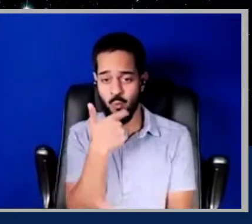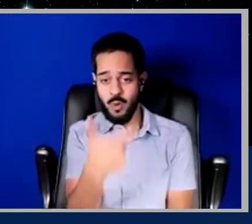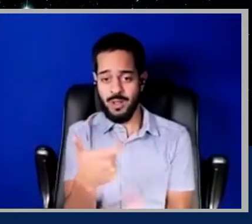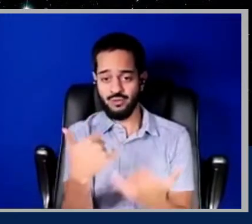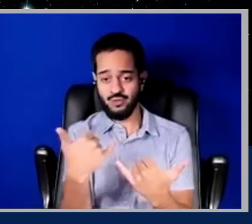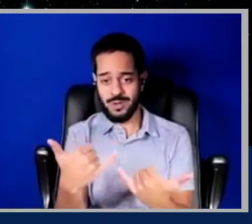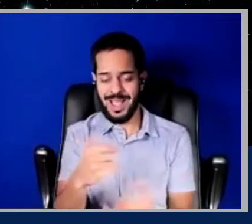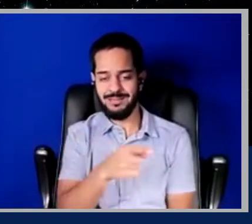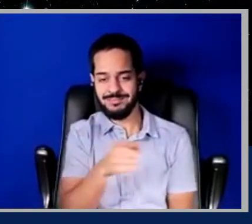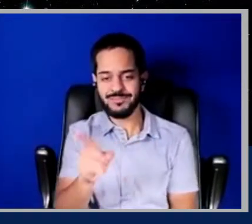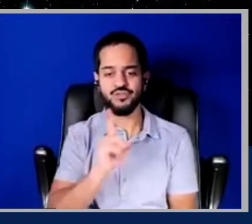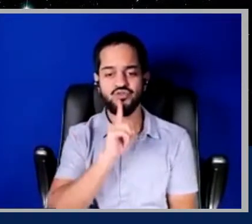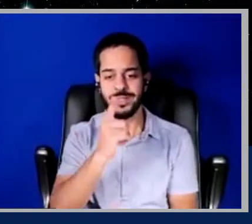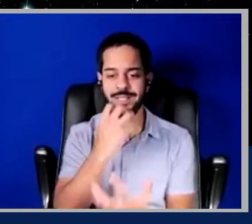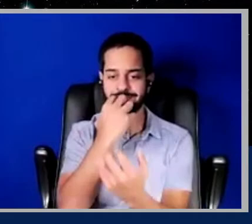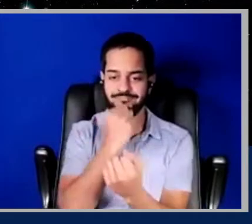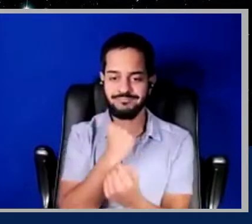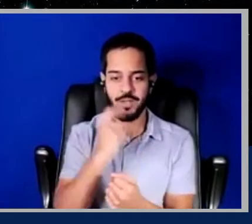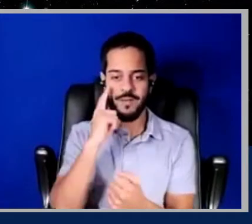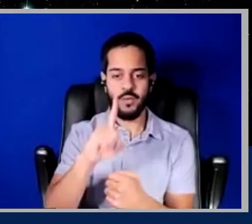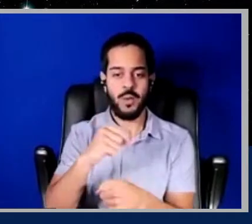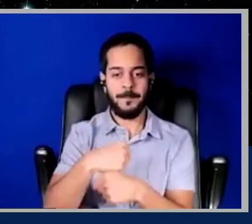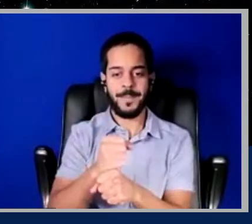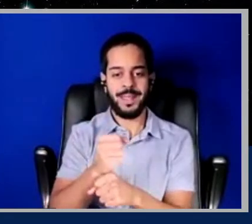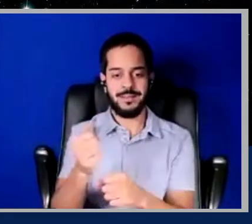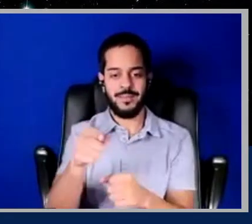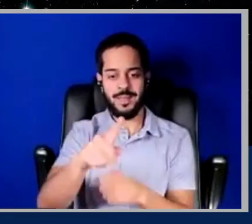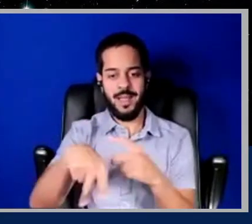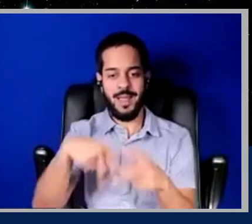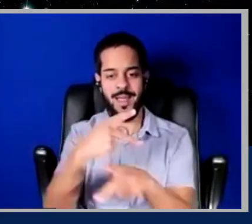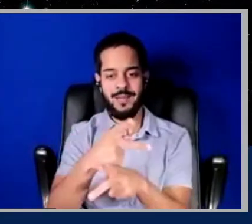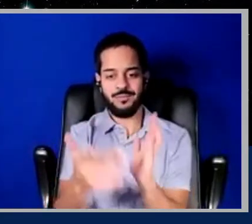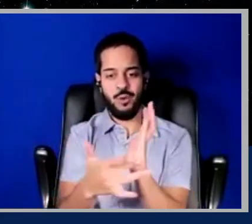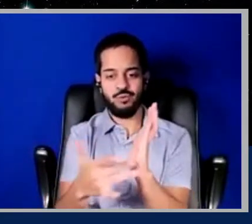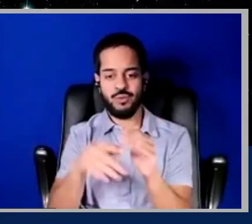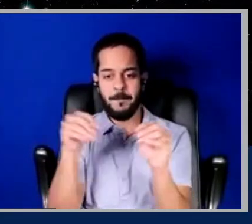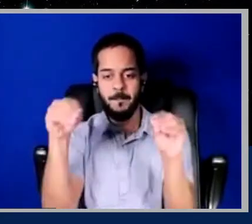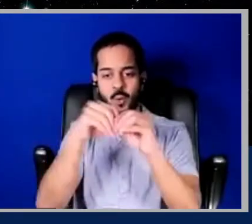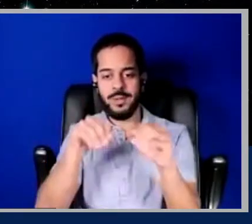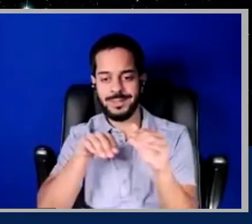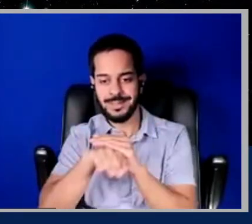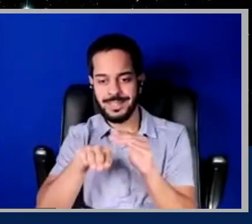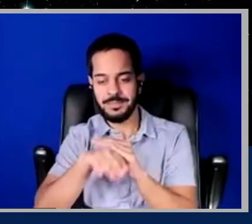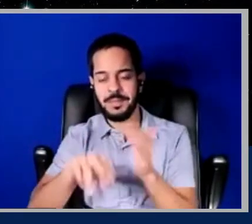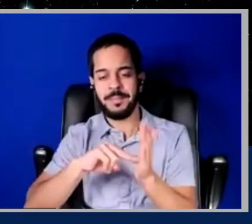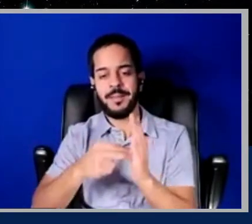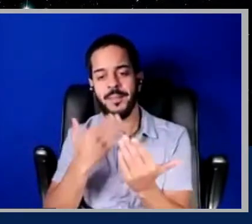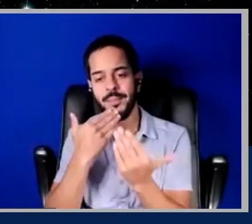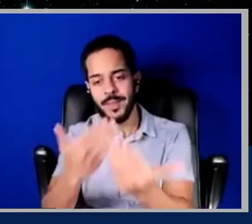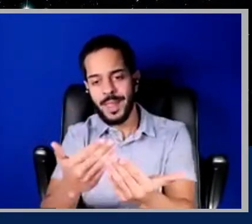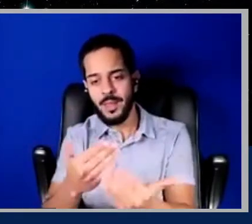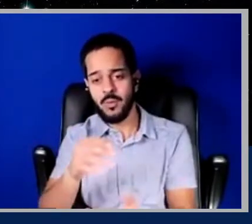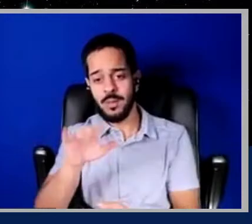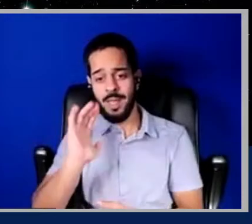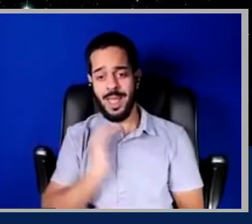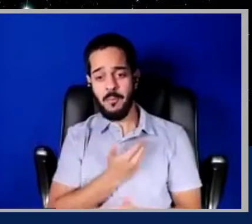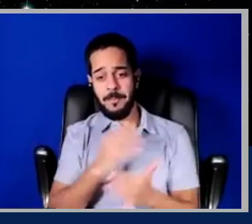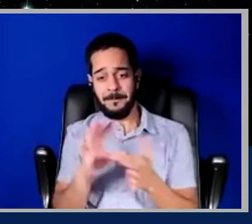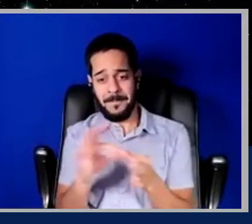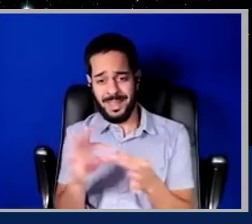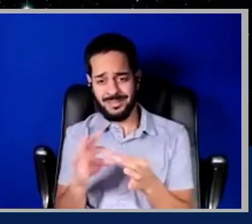accessible to everybody. So thank you for watching today and learning about this. Take the message, spread the website